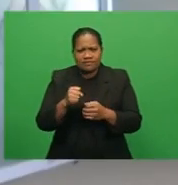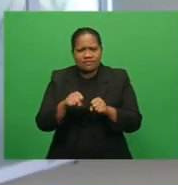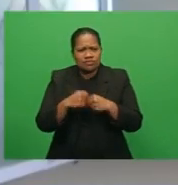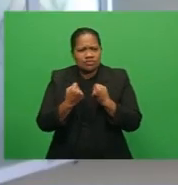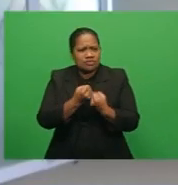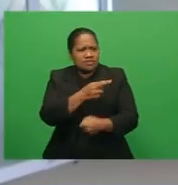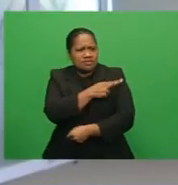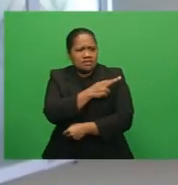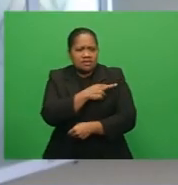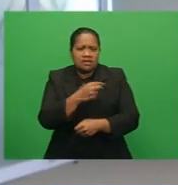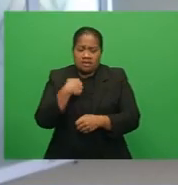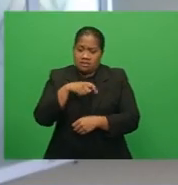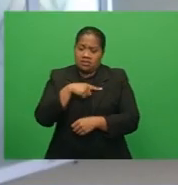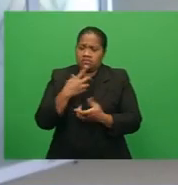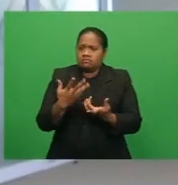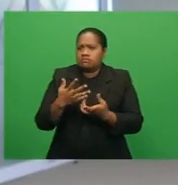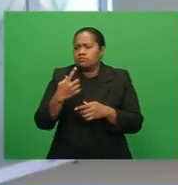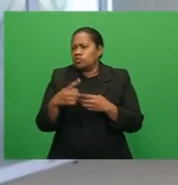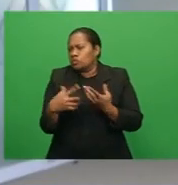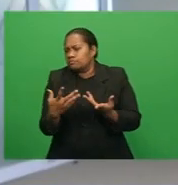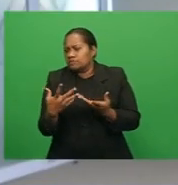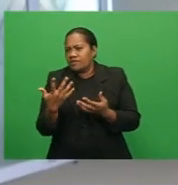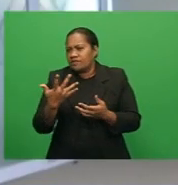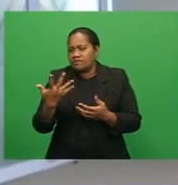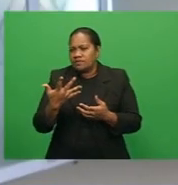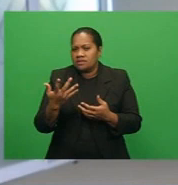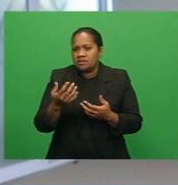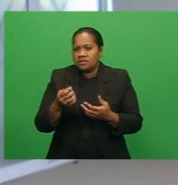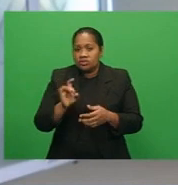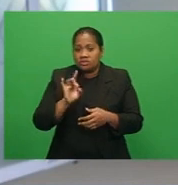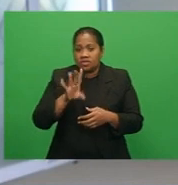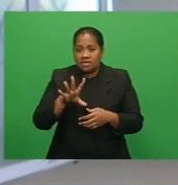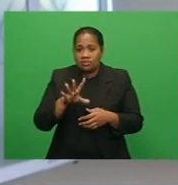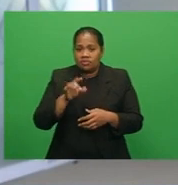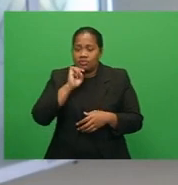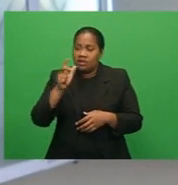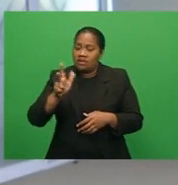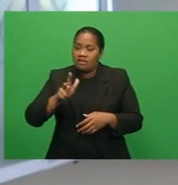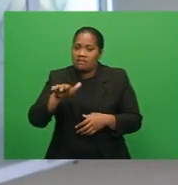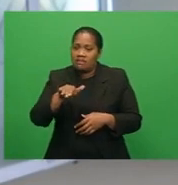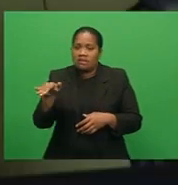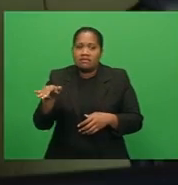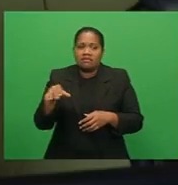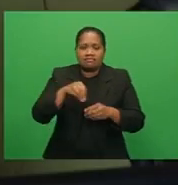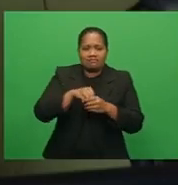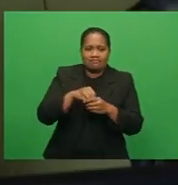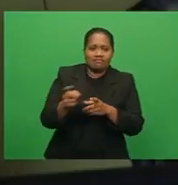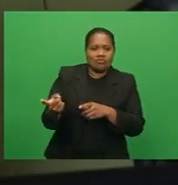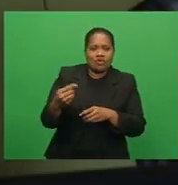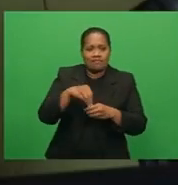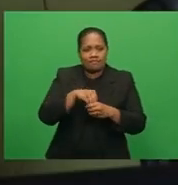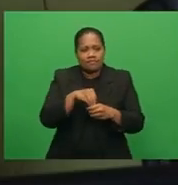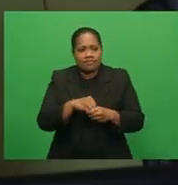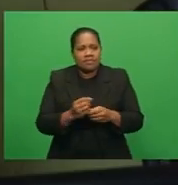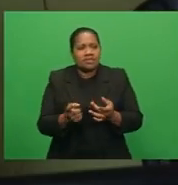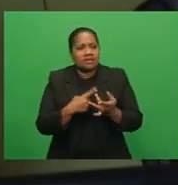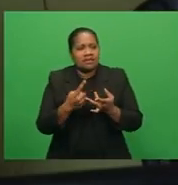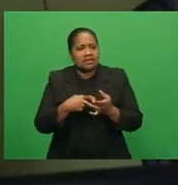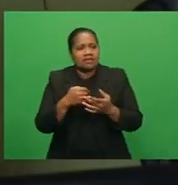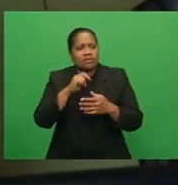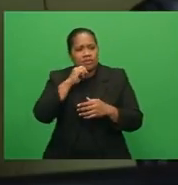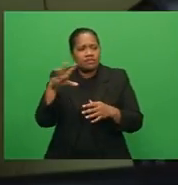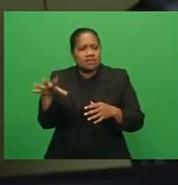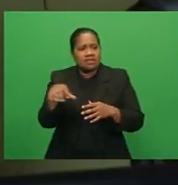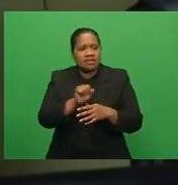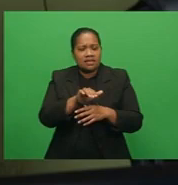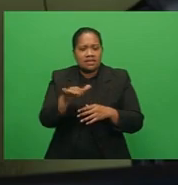almost 15. 10 we are going to hire that in our warehouse section where they'll be used in packaging. Another section we'll be taking them in is the